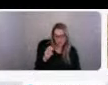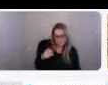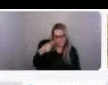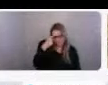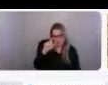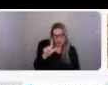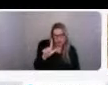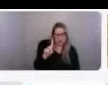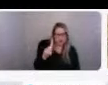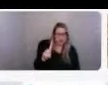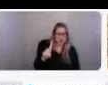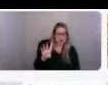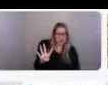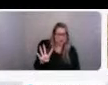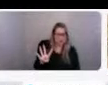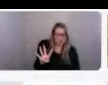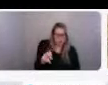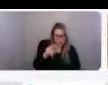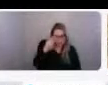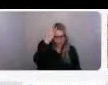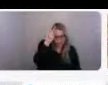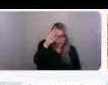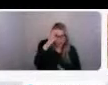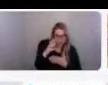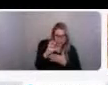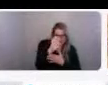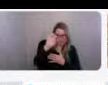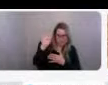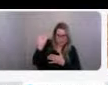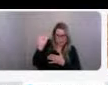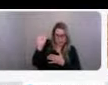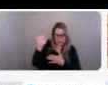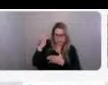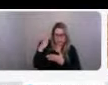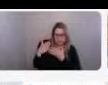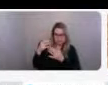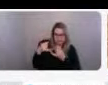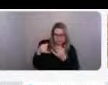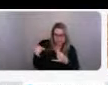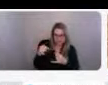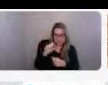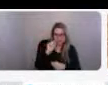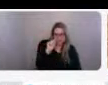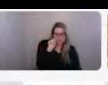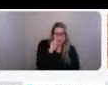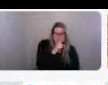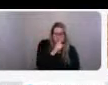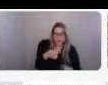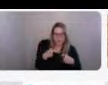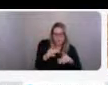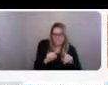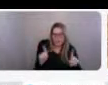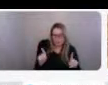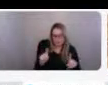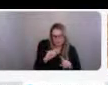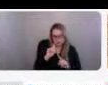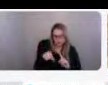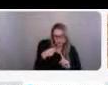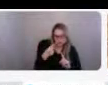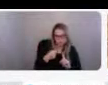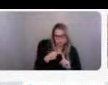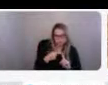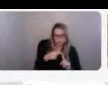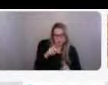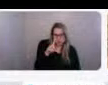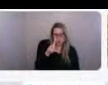that the northern portion of the east boundary of that map is scottsdale road however when it when you get down to double